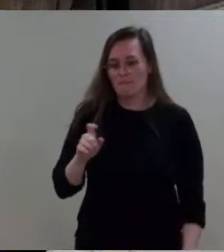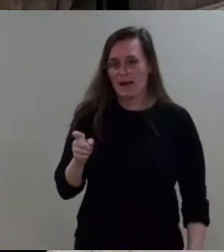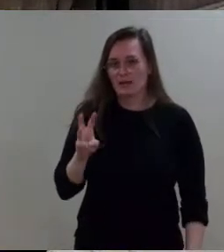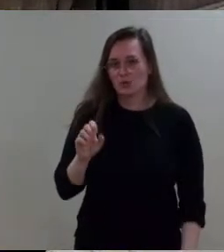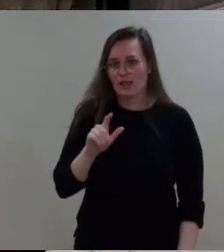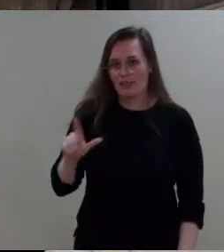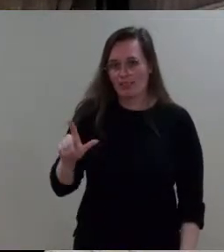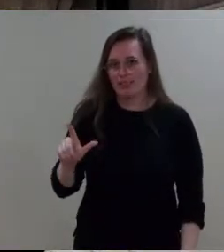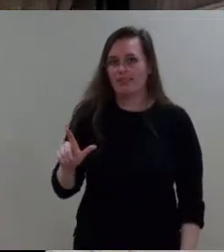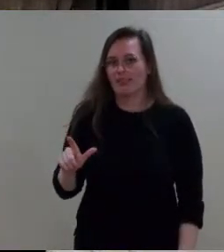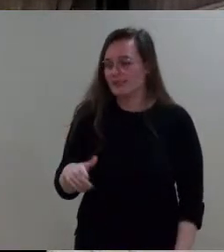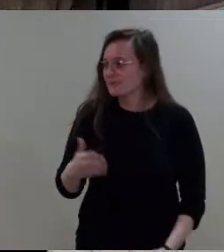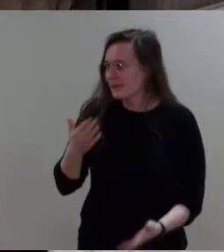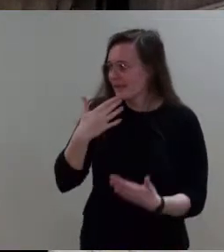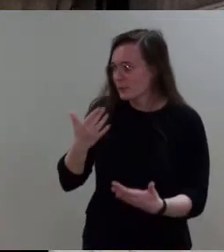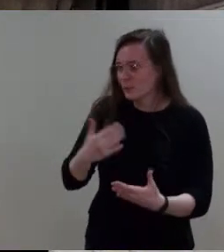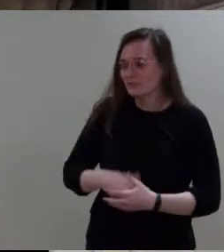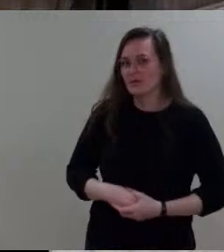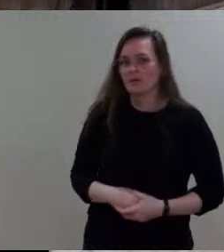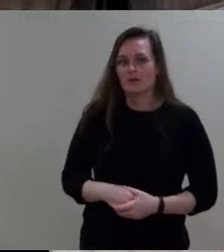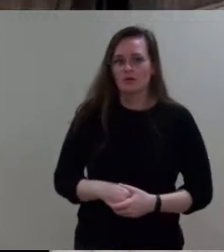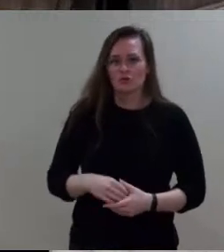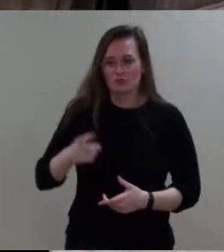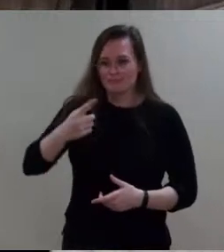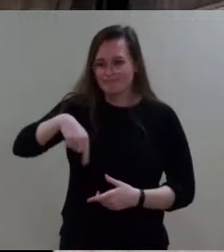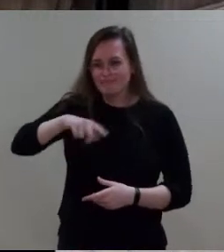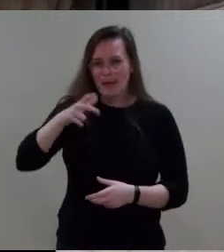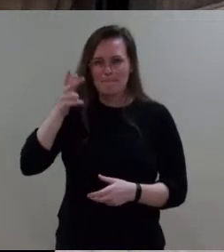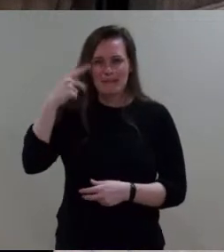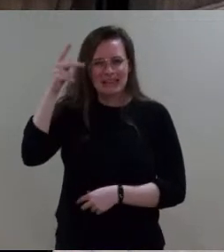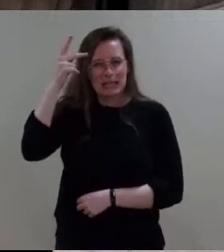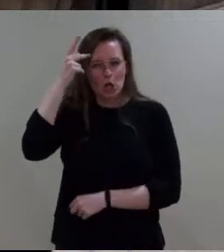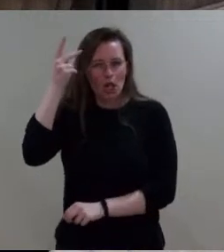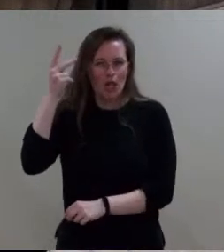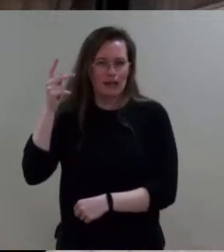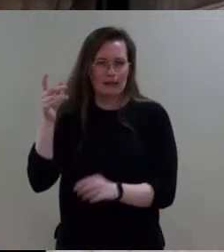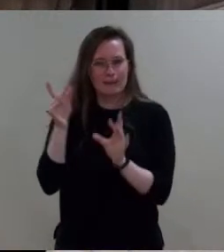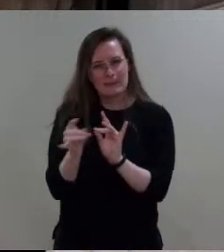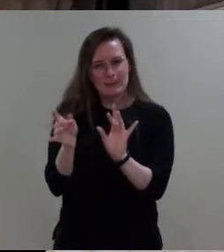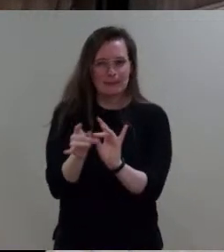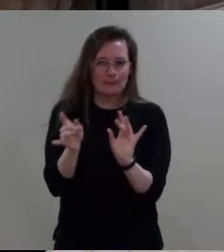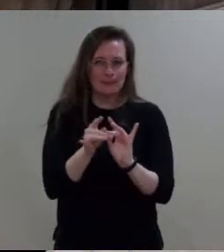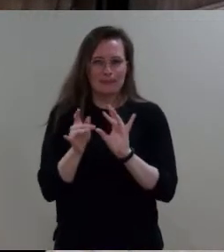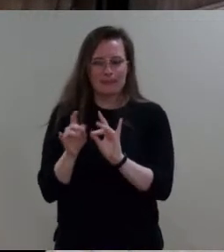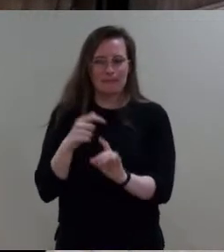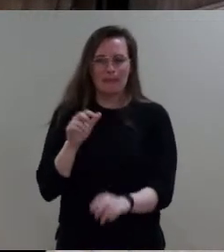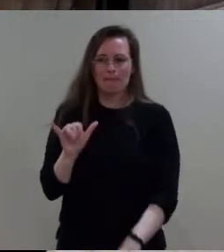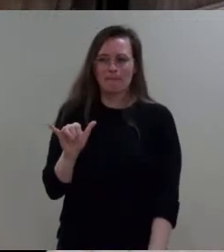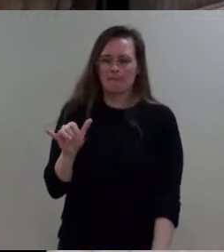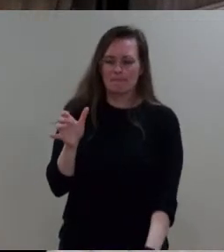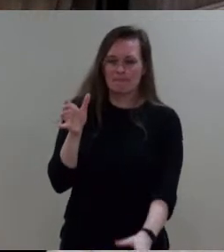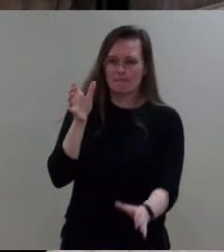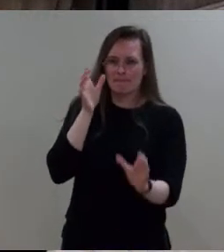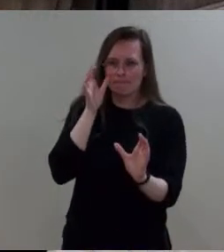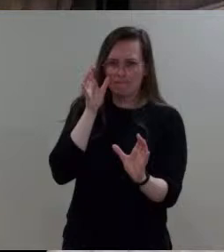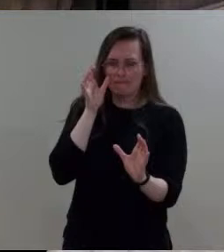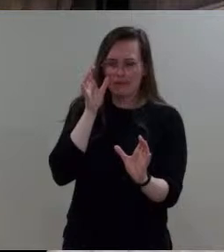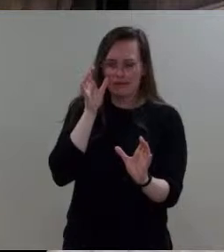political talk. Kentville needs to be a modern,